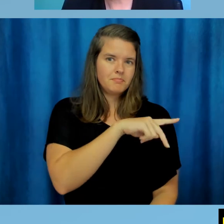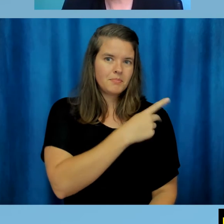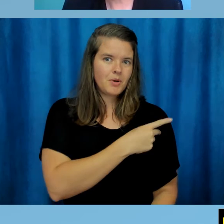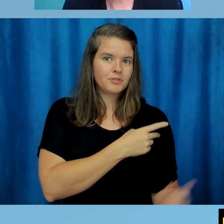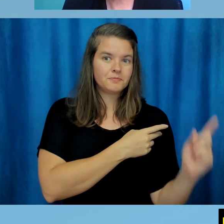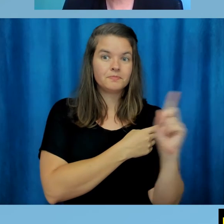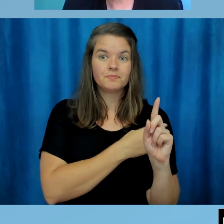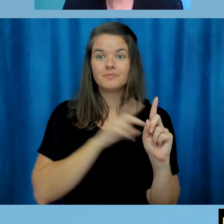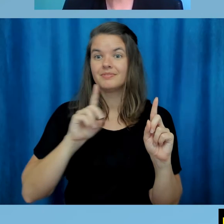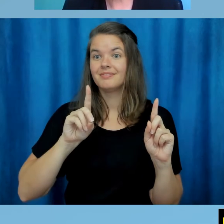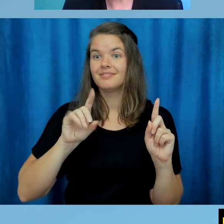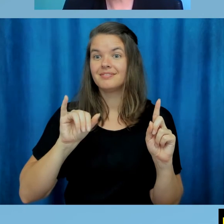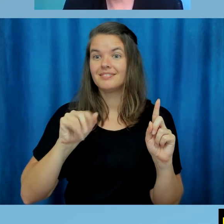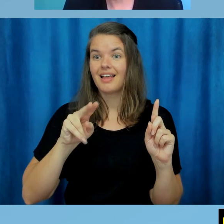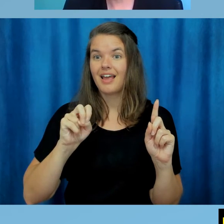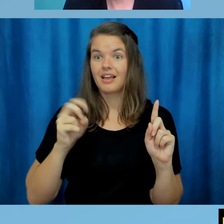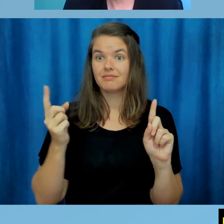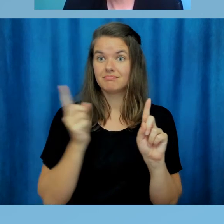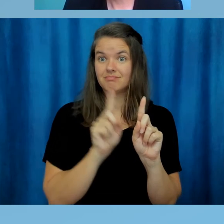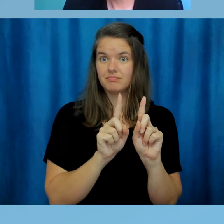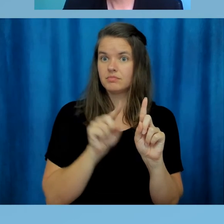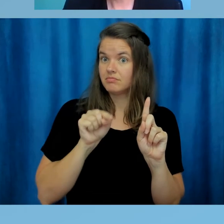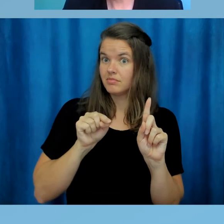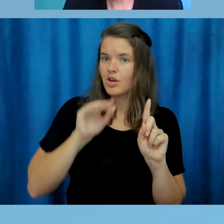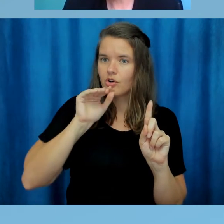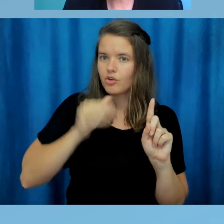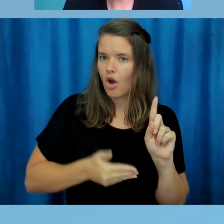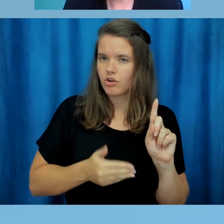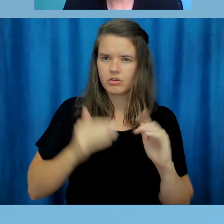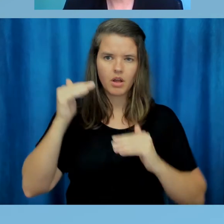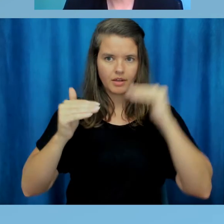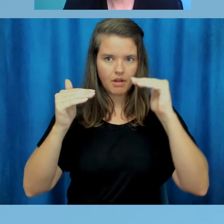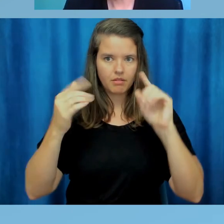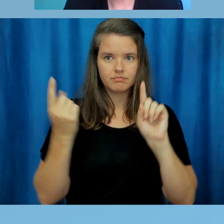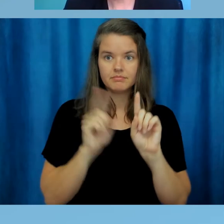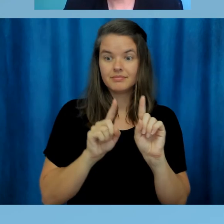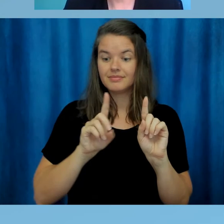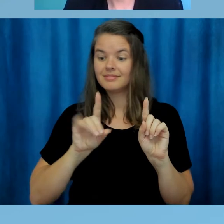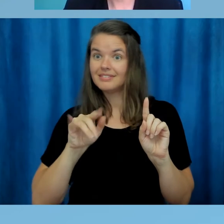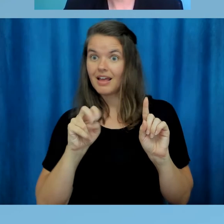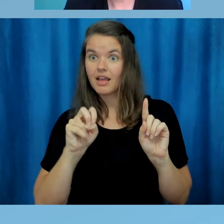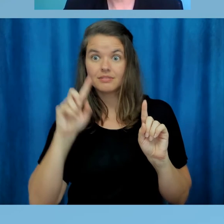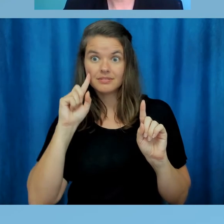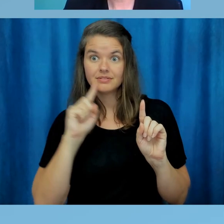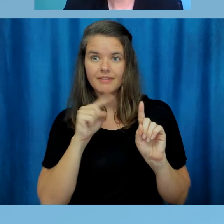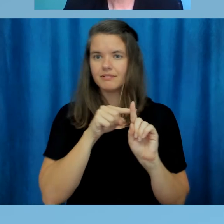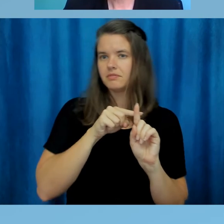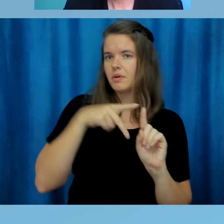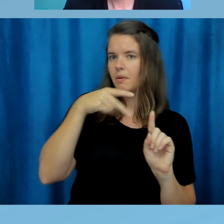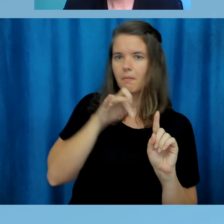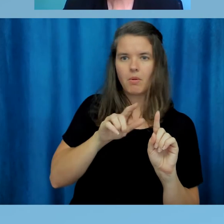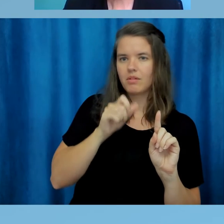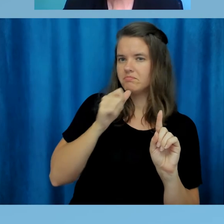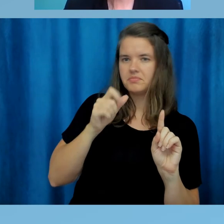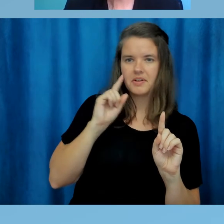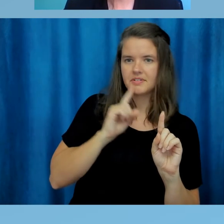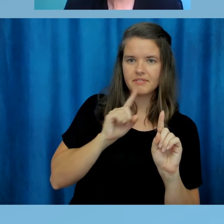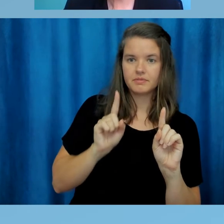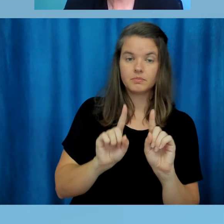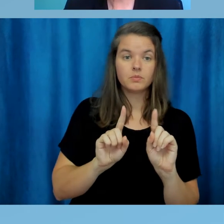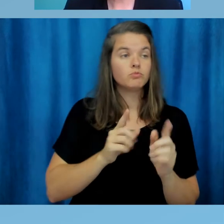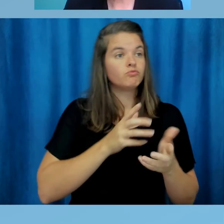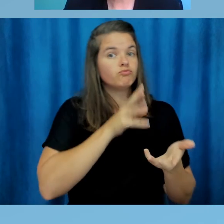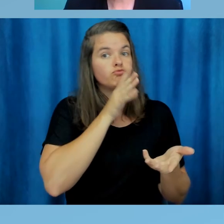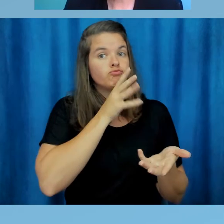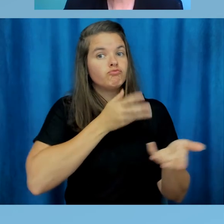with Diane, his adult daughter. Diane is deaf and Paul is not. When you